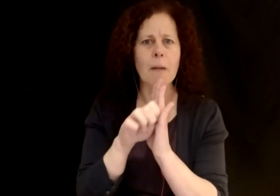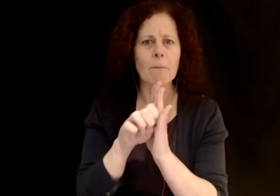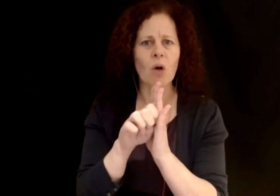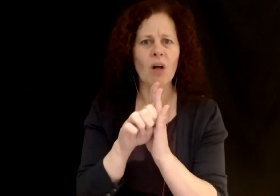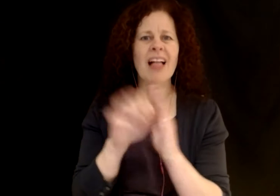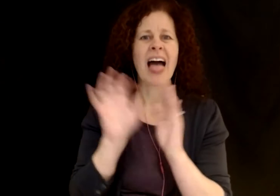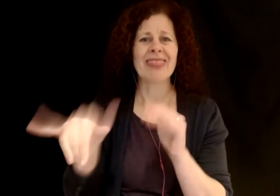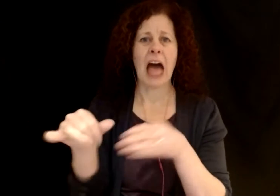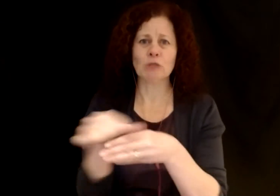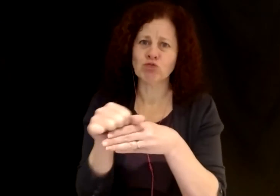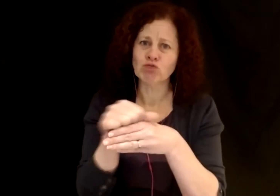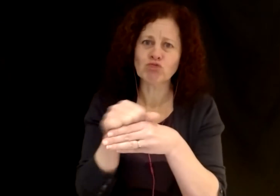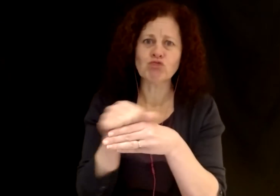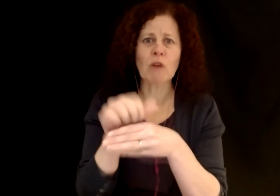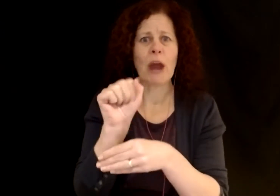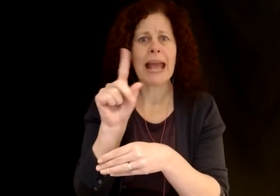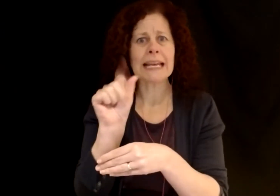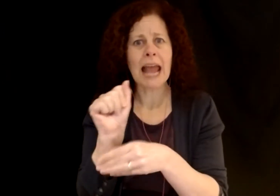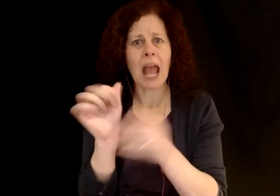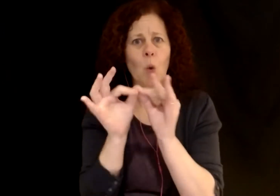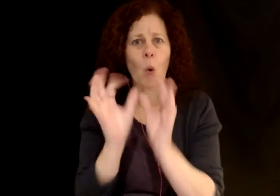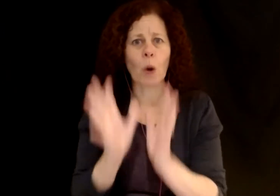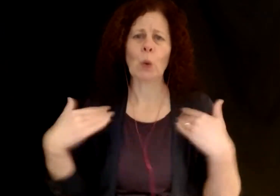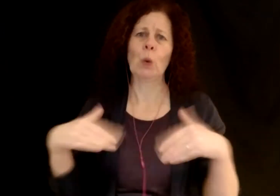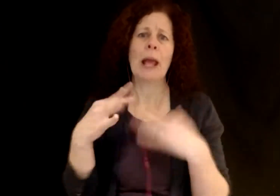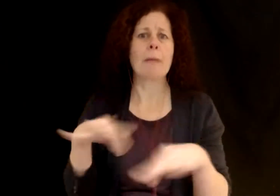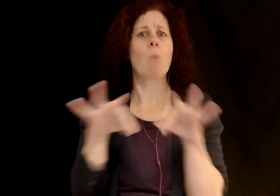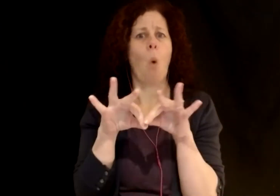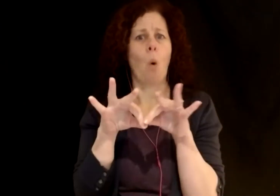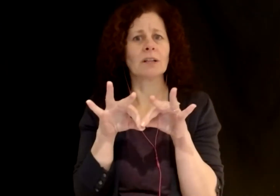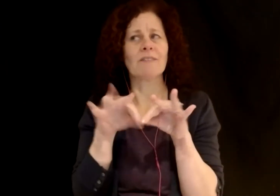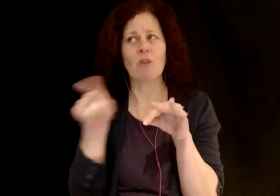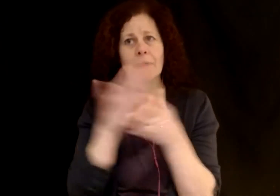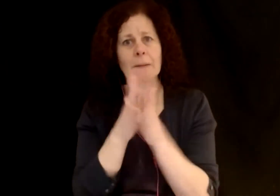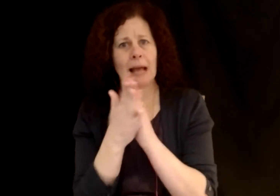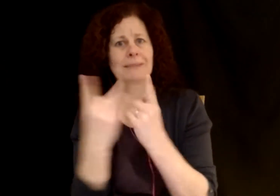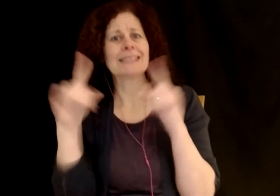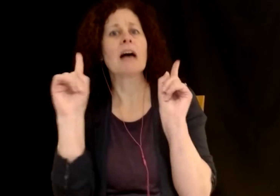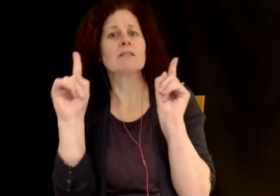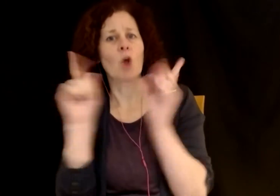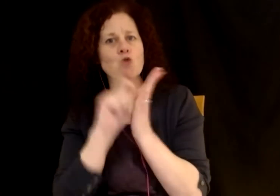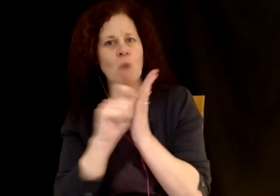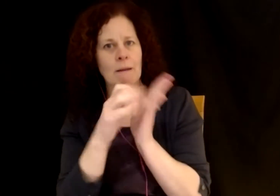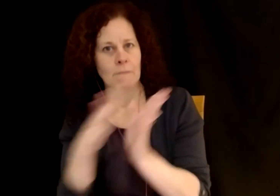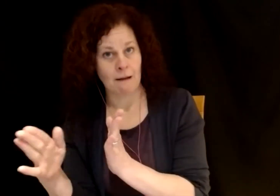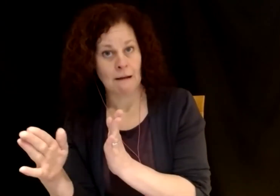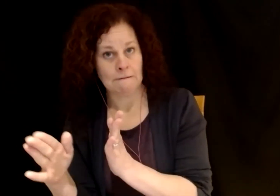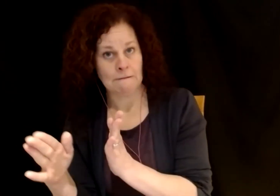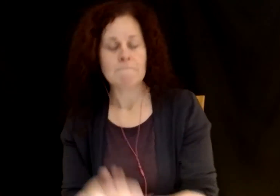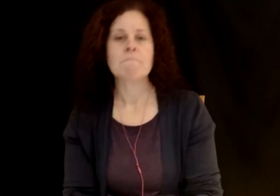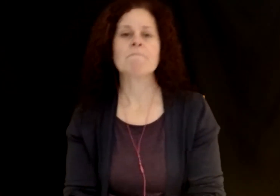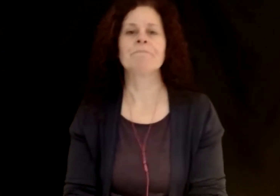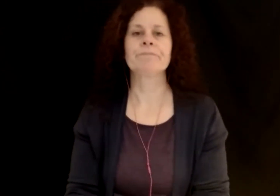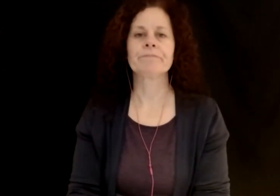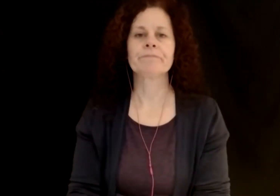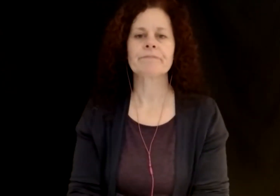supports for ADA coordinators to lead the way in developing successful plans. But the issue is that they